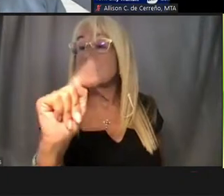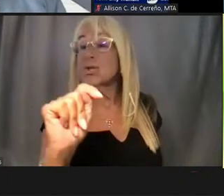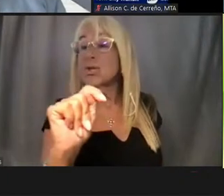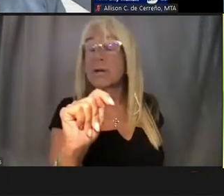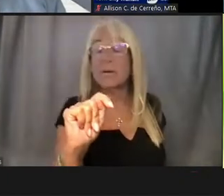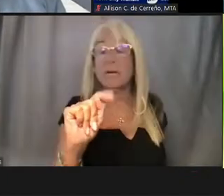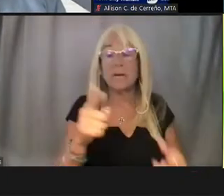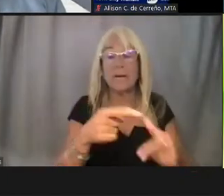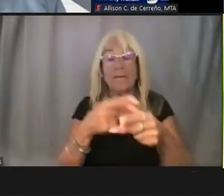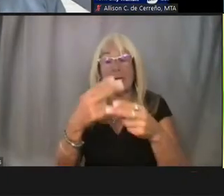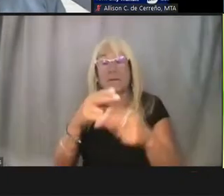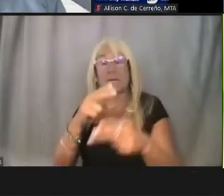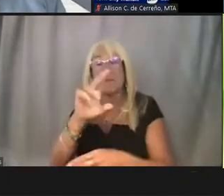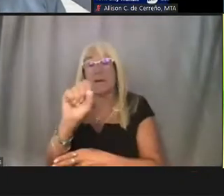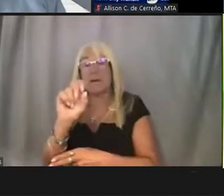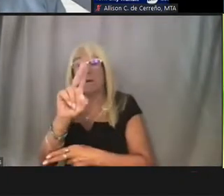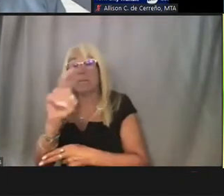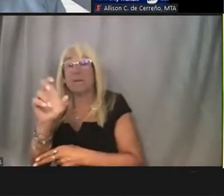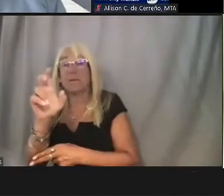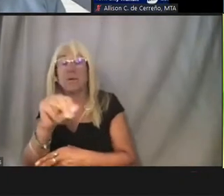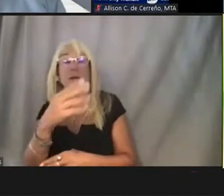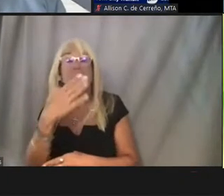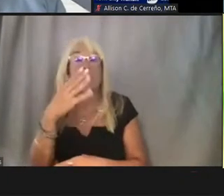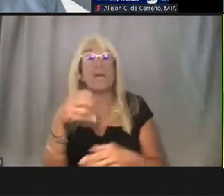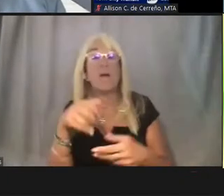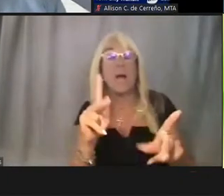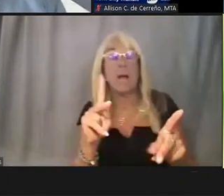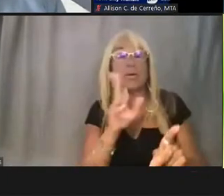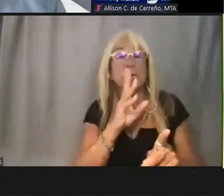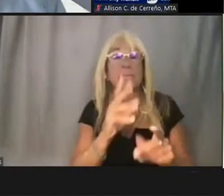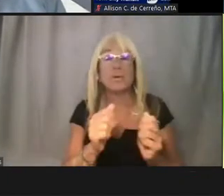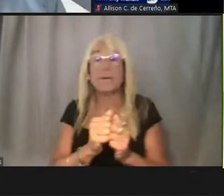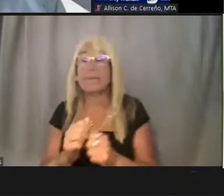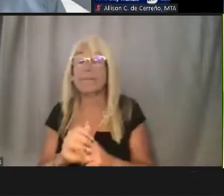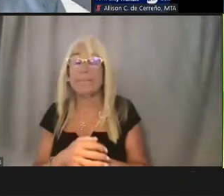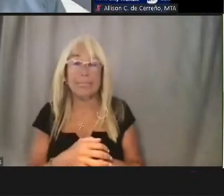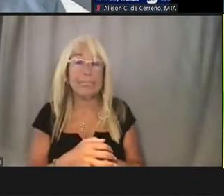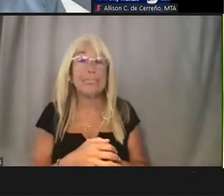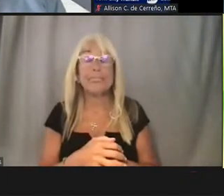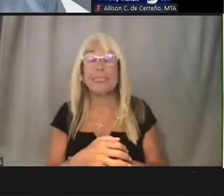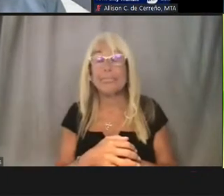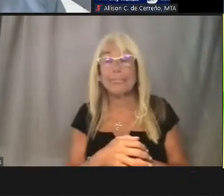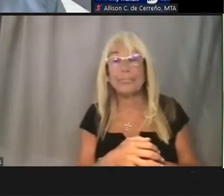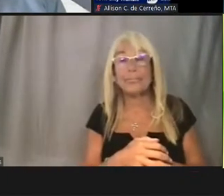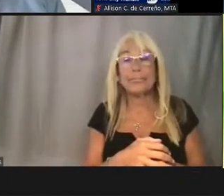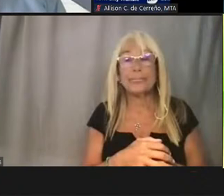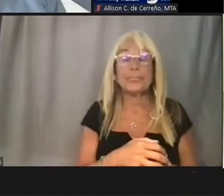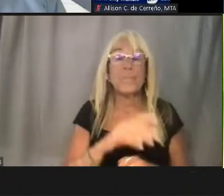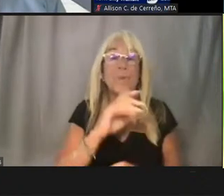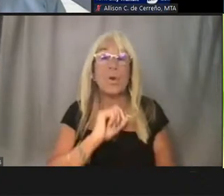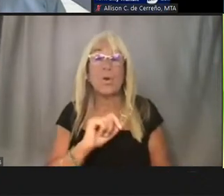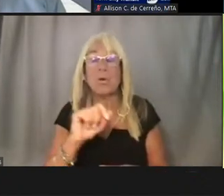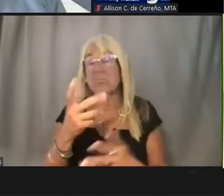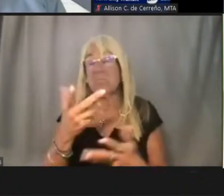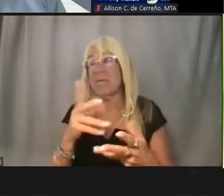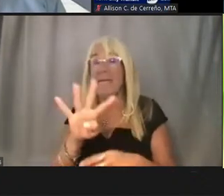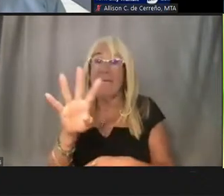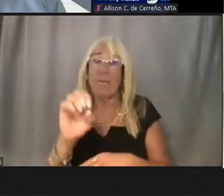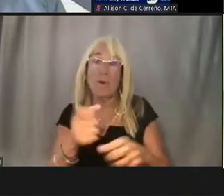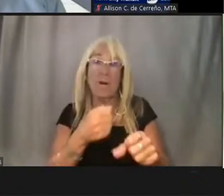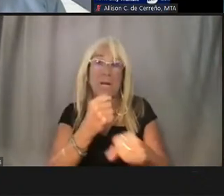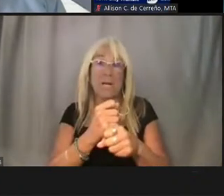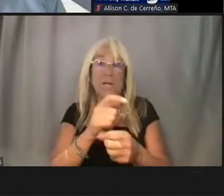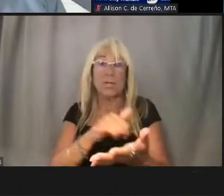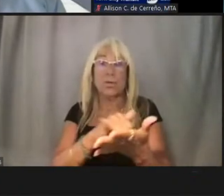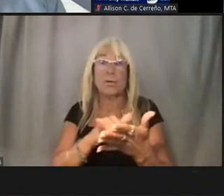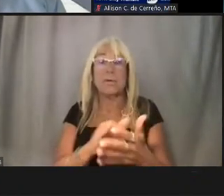thank you for the opportunity uh thank you for the opportunity to speak my name is Susan Albrecht I'm a 40-year resident of New York City and I live